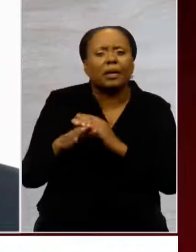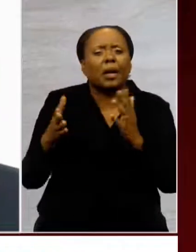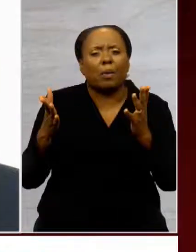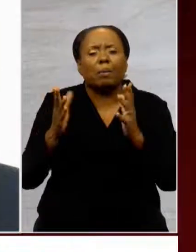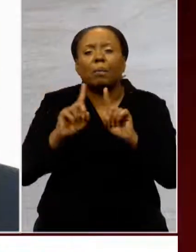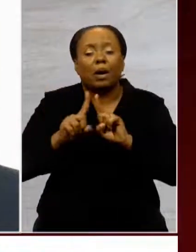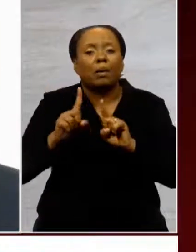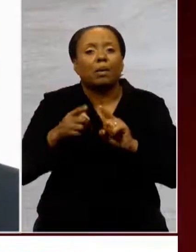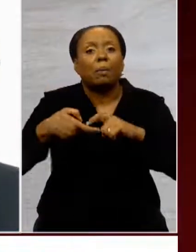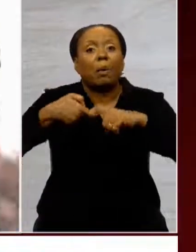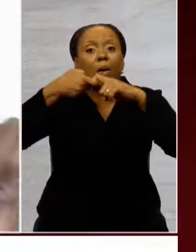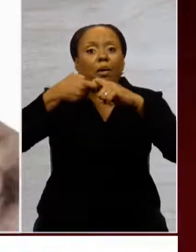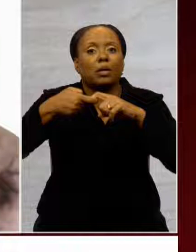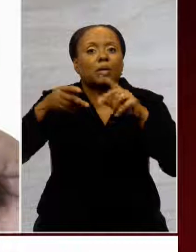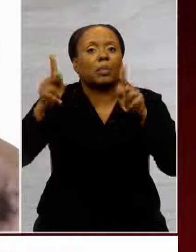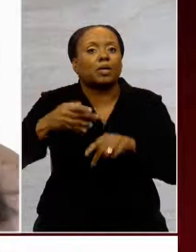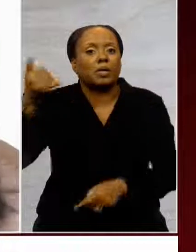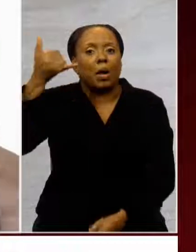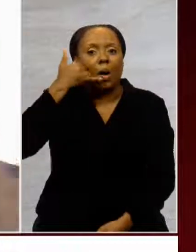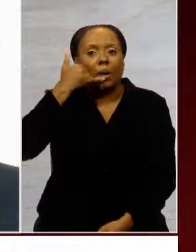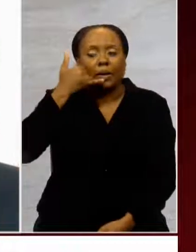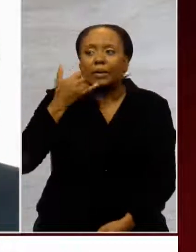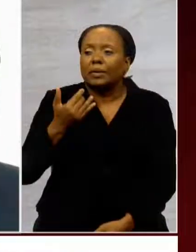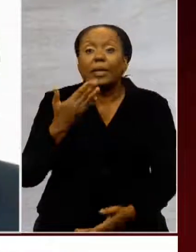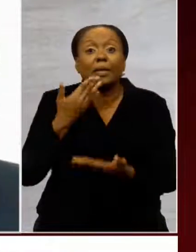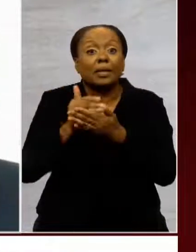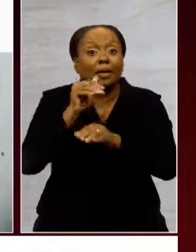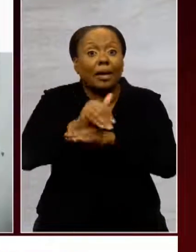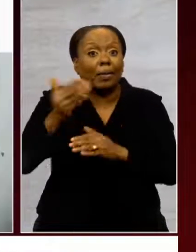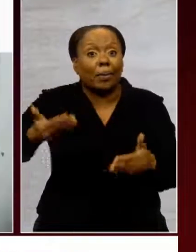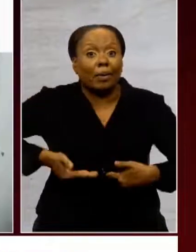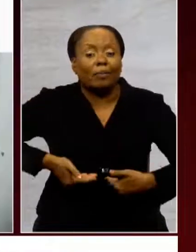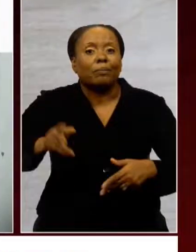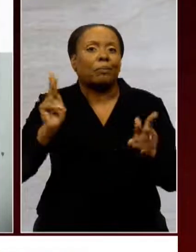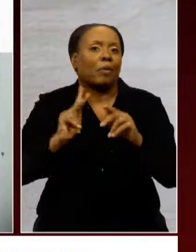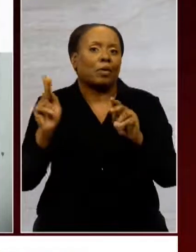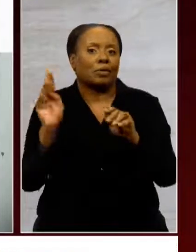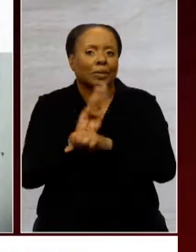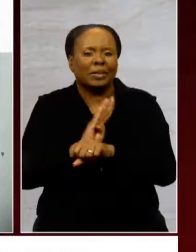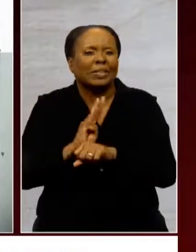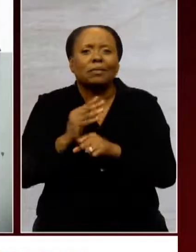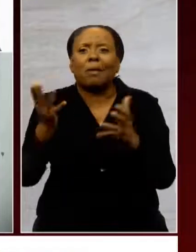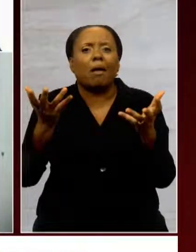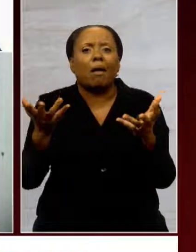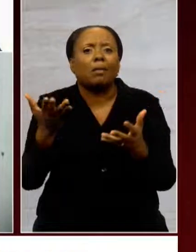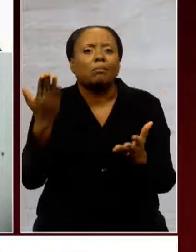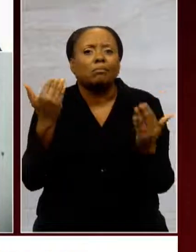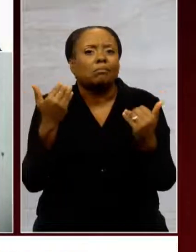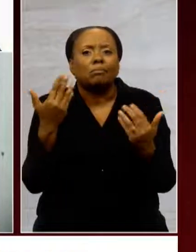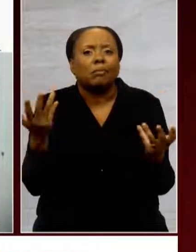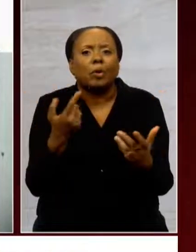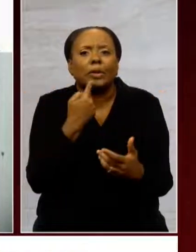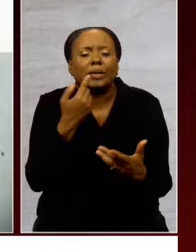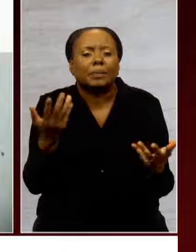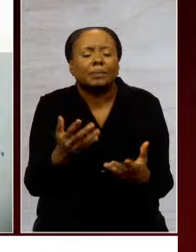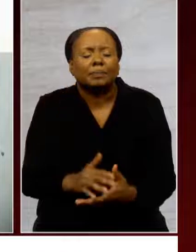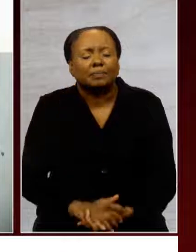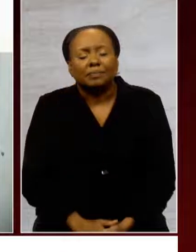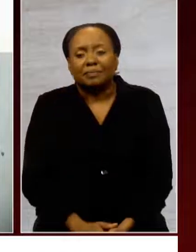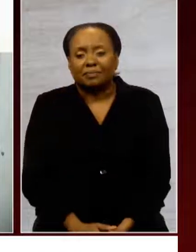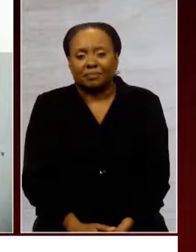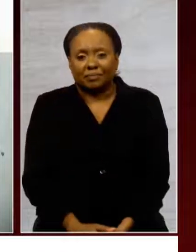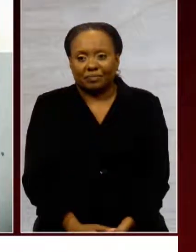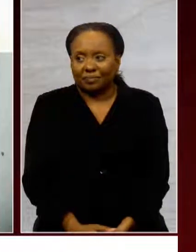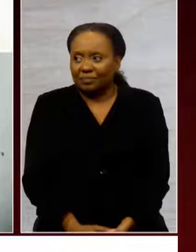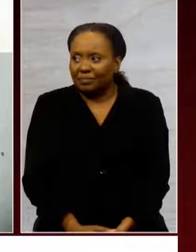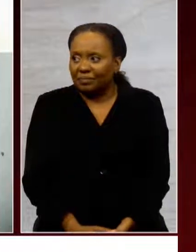let's go to the phone lines first. Good night, caller. Welcome to the People's Business. Share your comment and question with us. Yes,